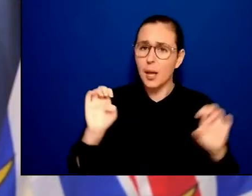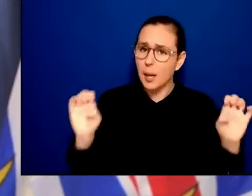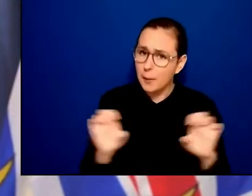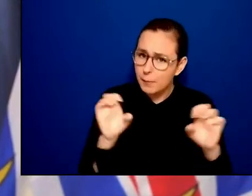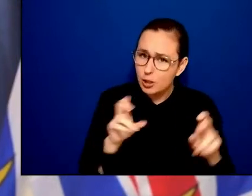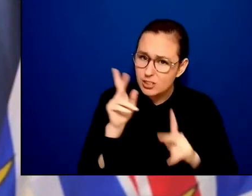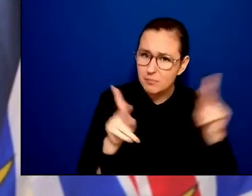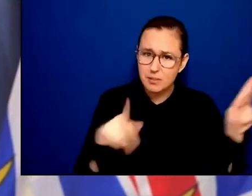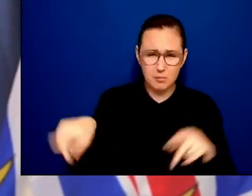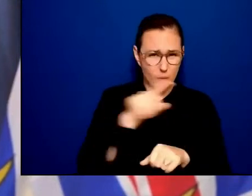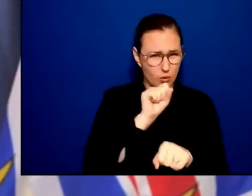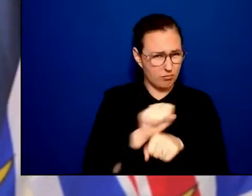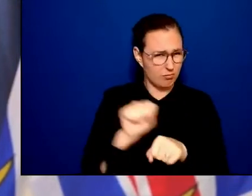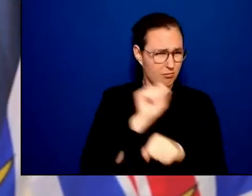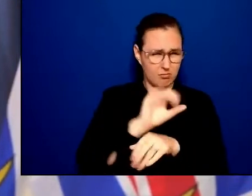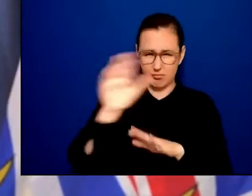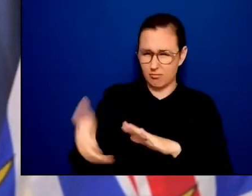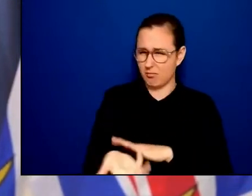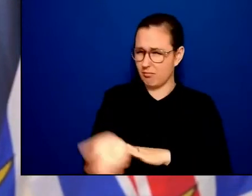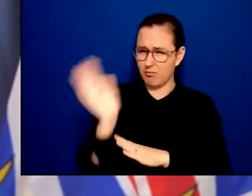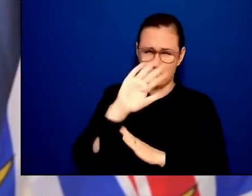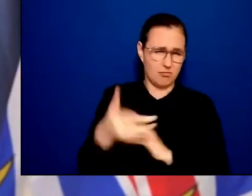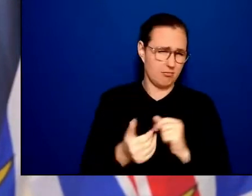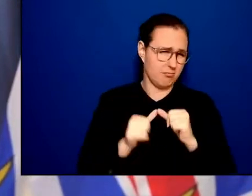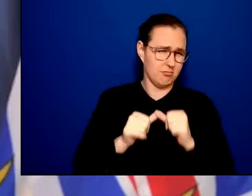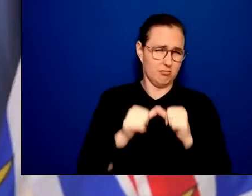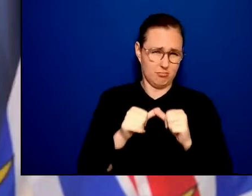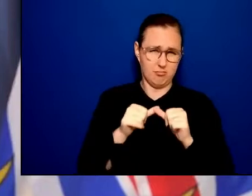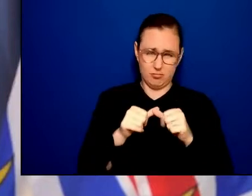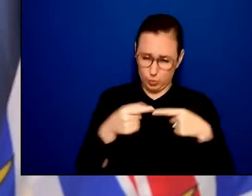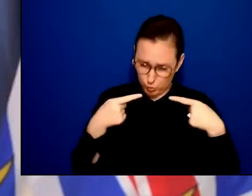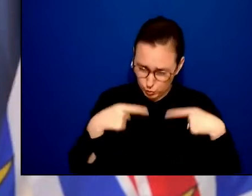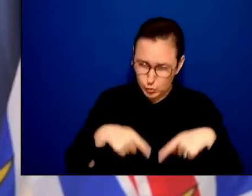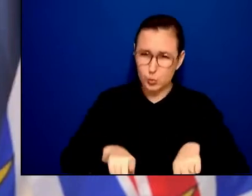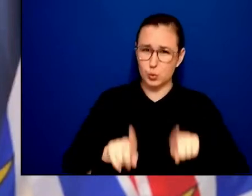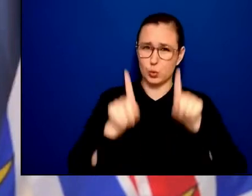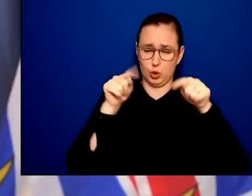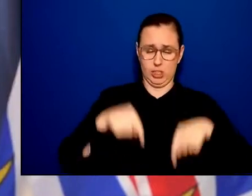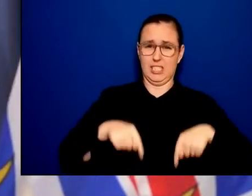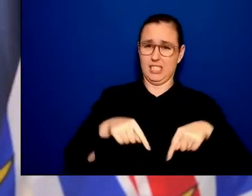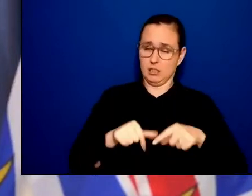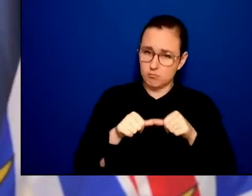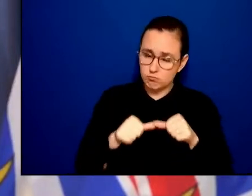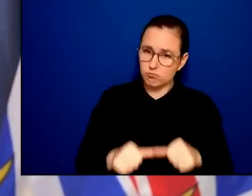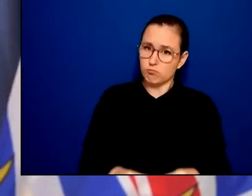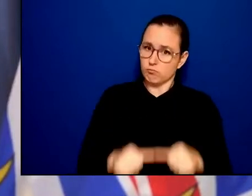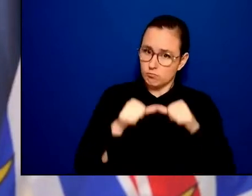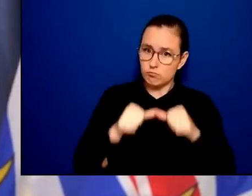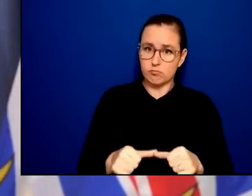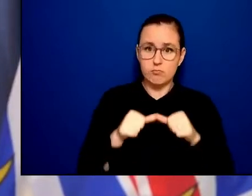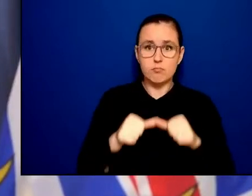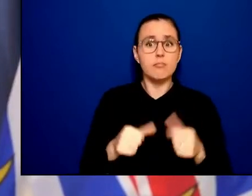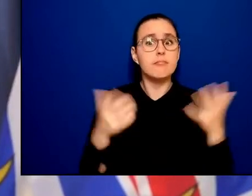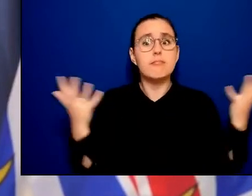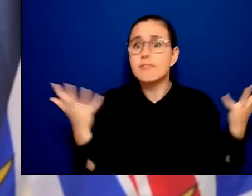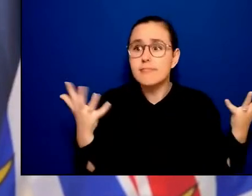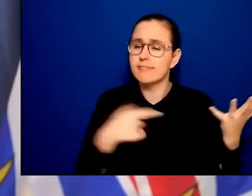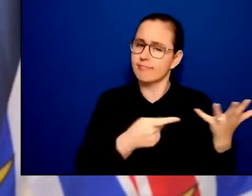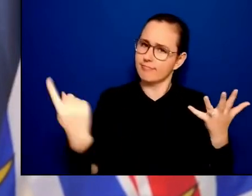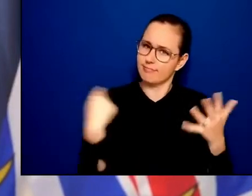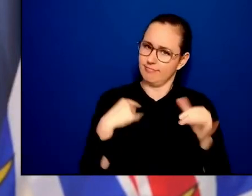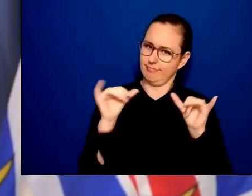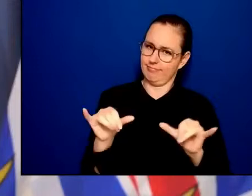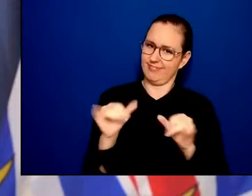night for many, many days now to keep people safe, and to all those people in the public who, out of caring and compassion,